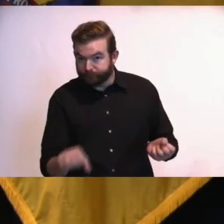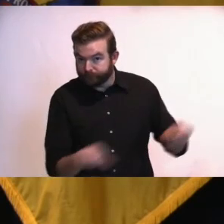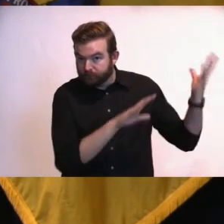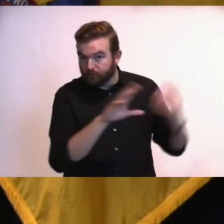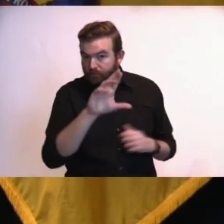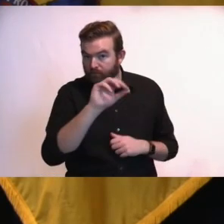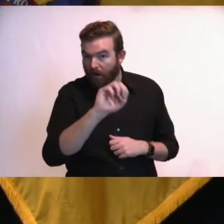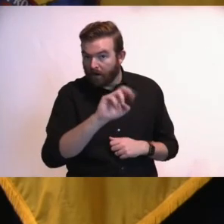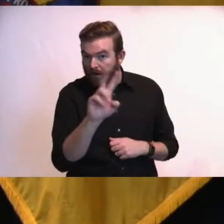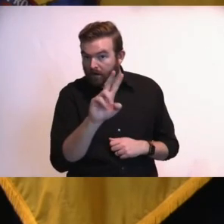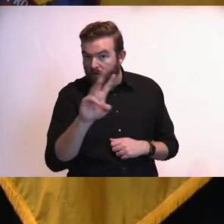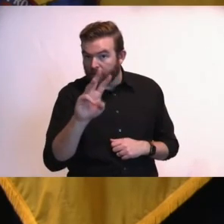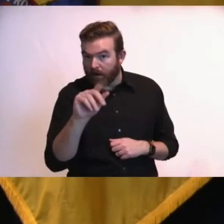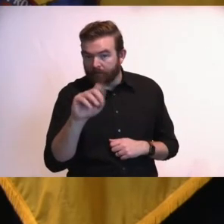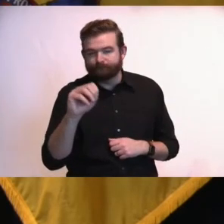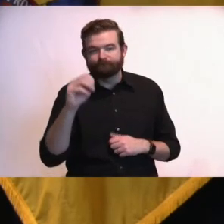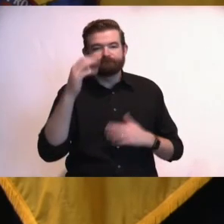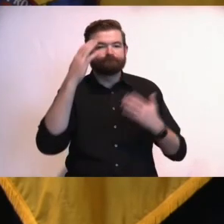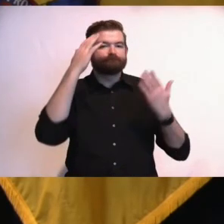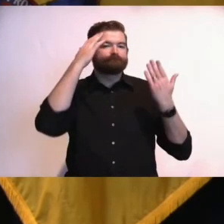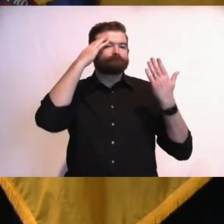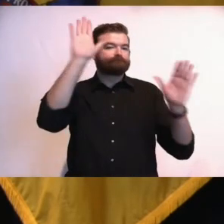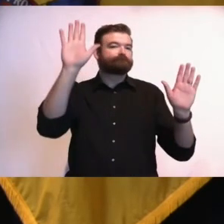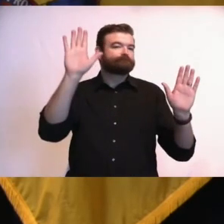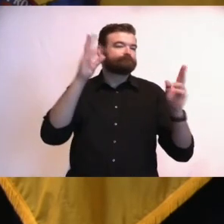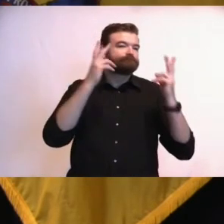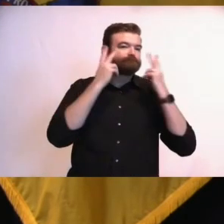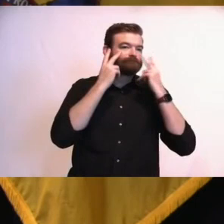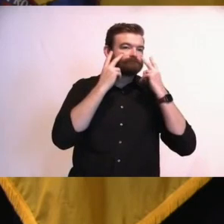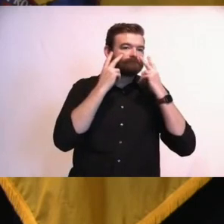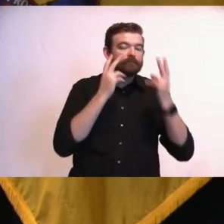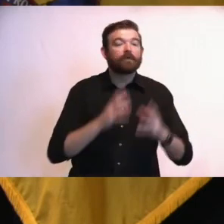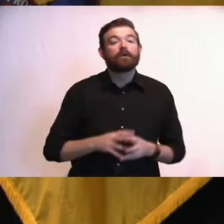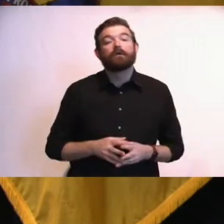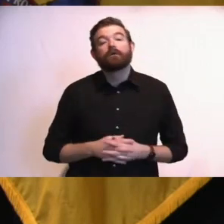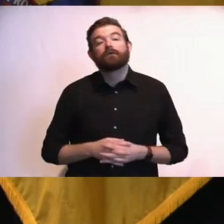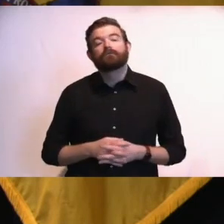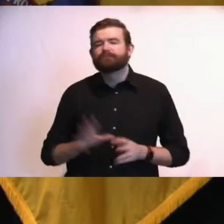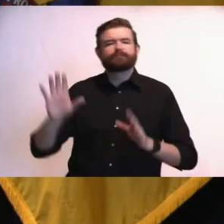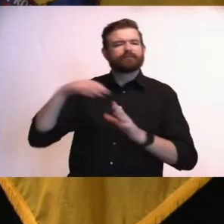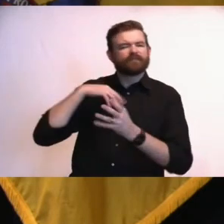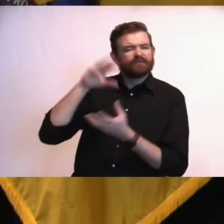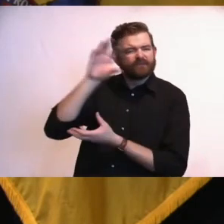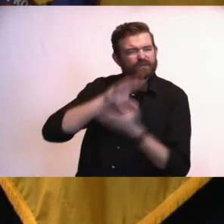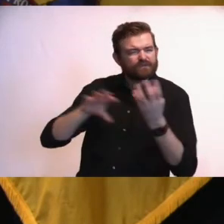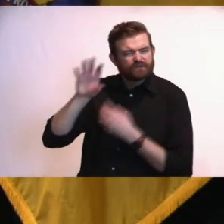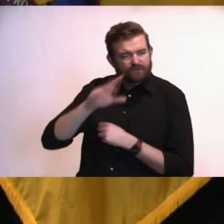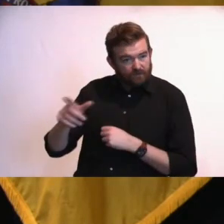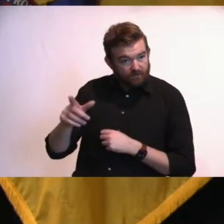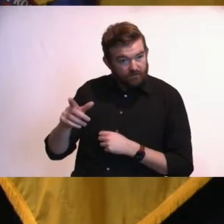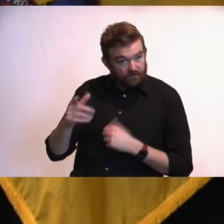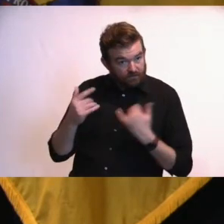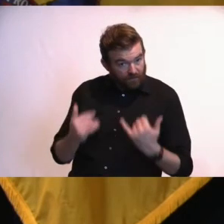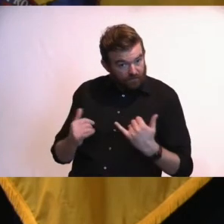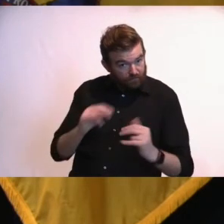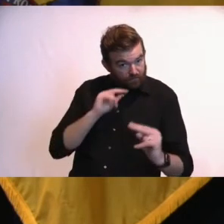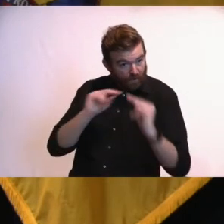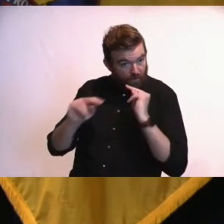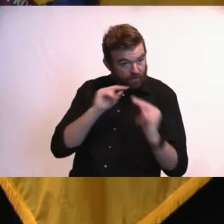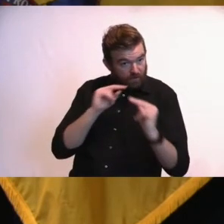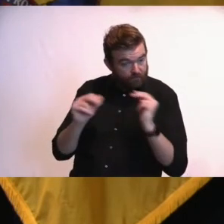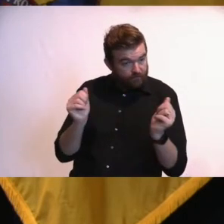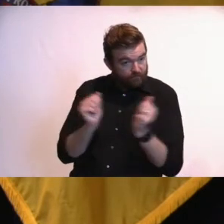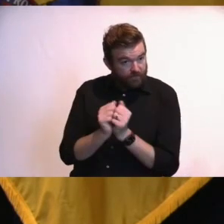Matt, real quick. Sorry, I'm just confused. So are you currently right now negotiating with lawmakers to try to